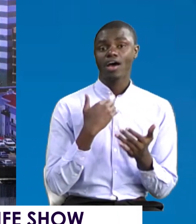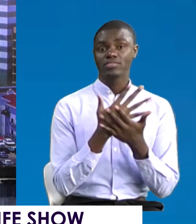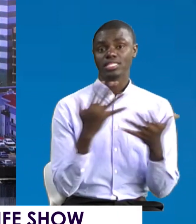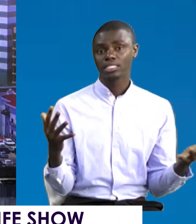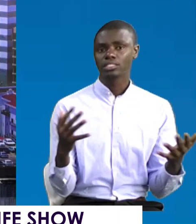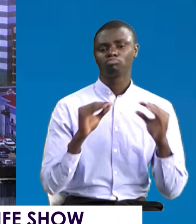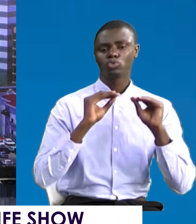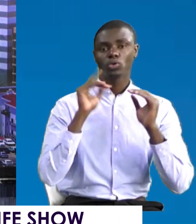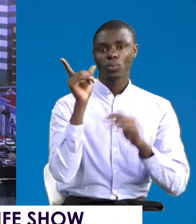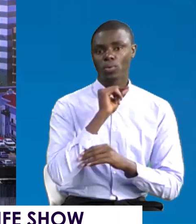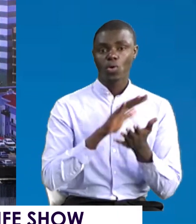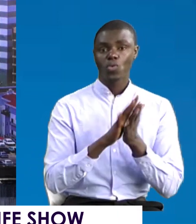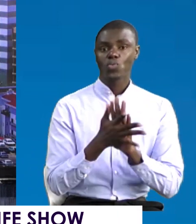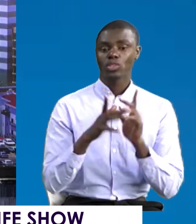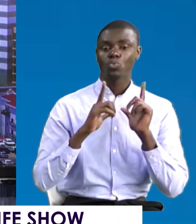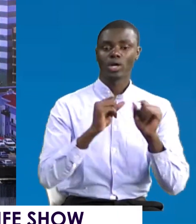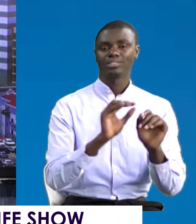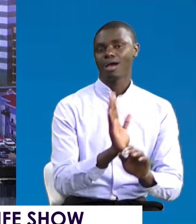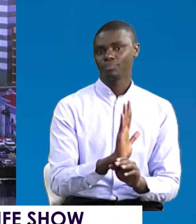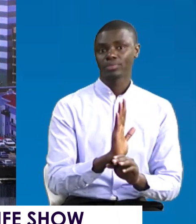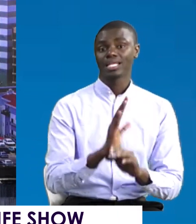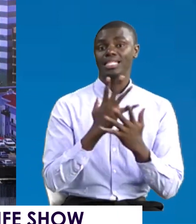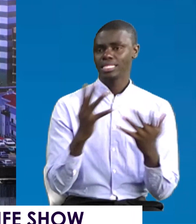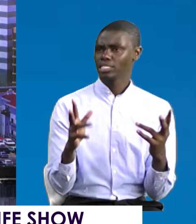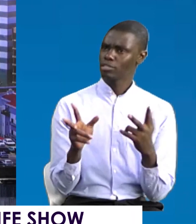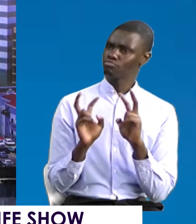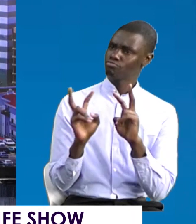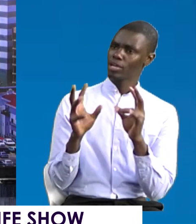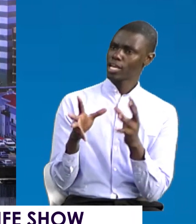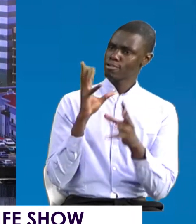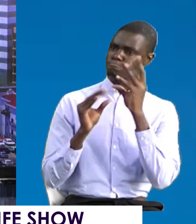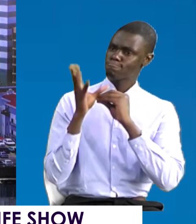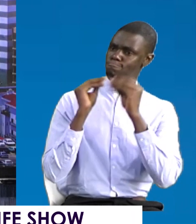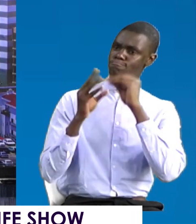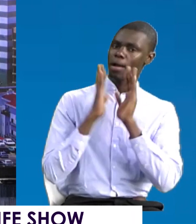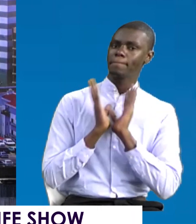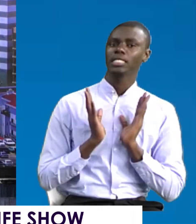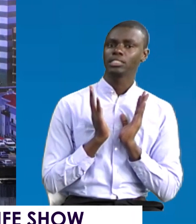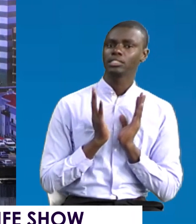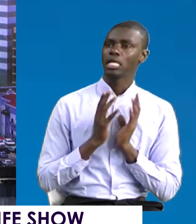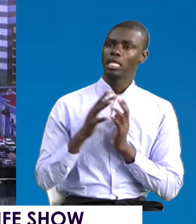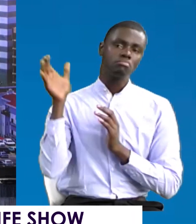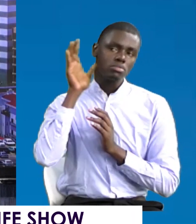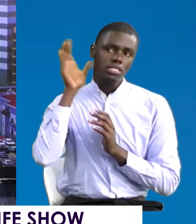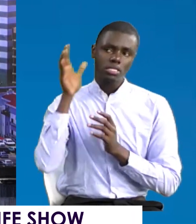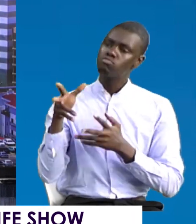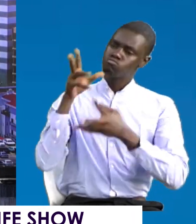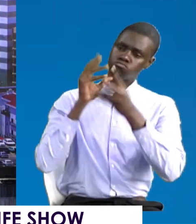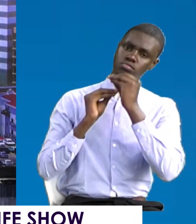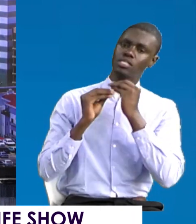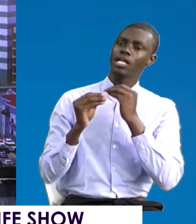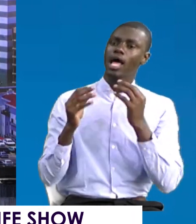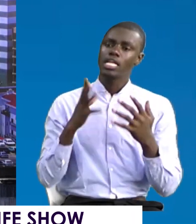that are taught without words. There are things that you learn just by seeing, just by hearing, just